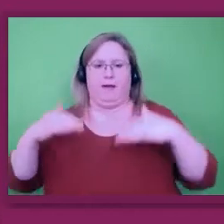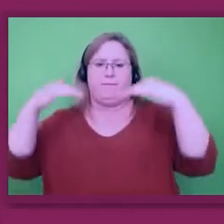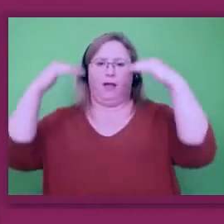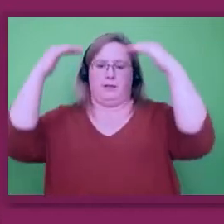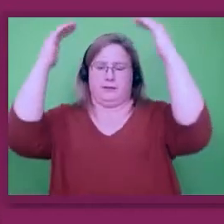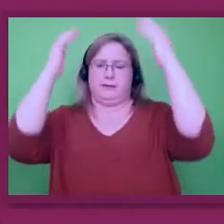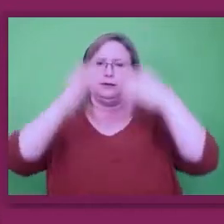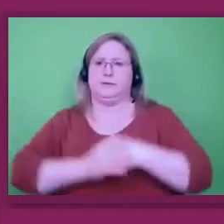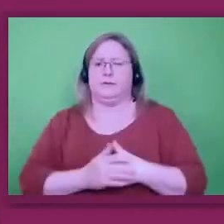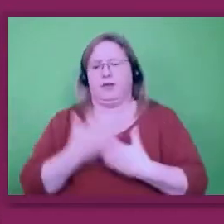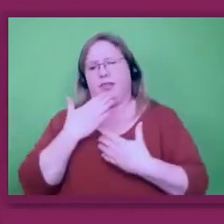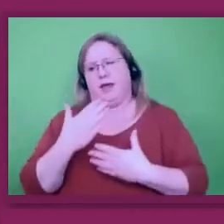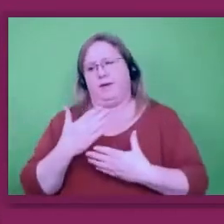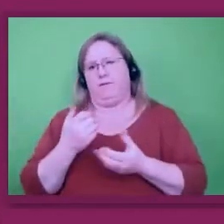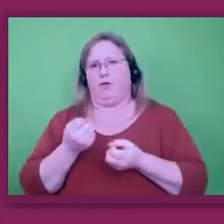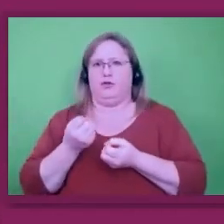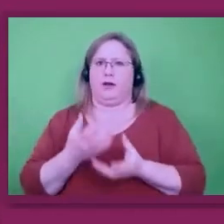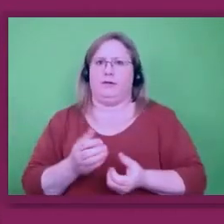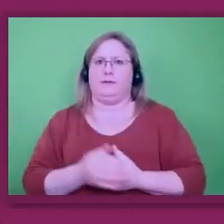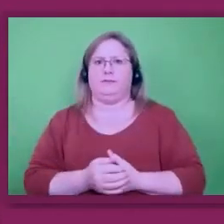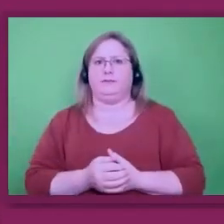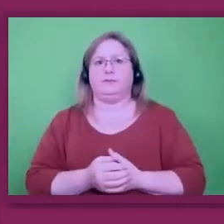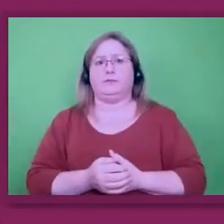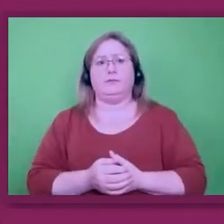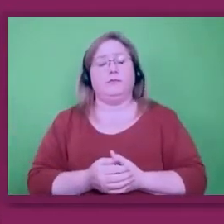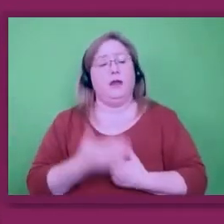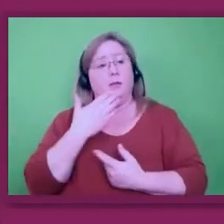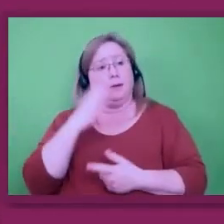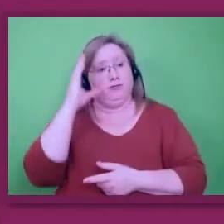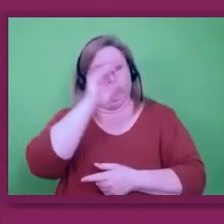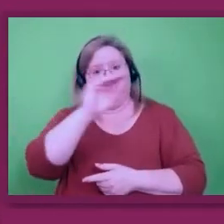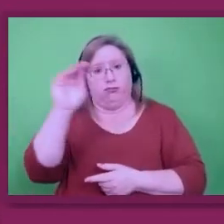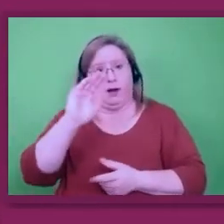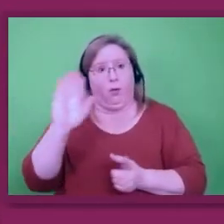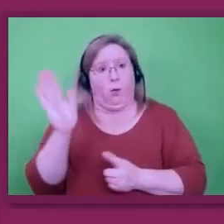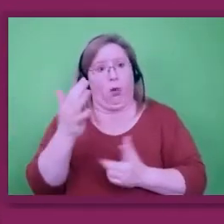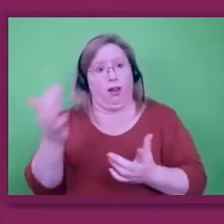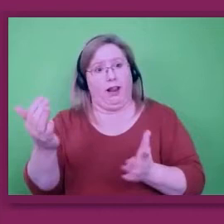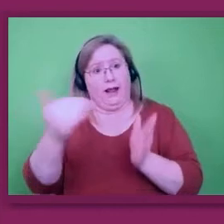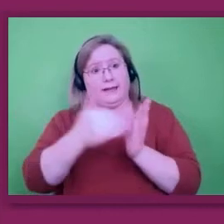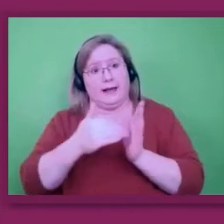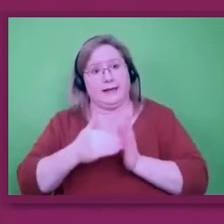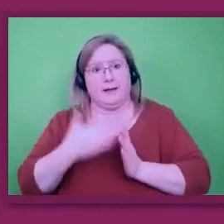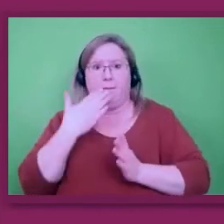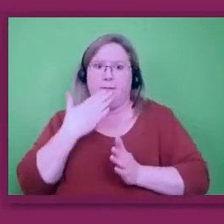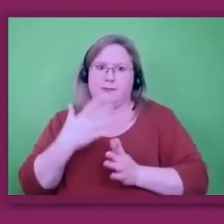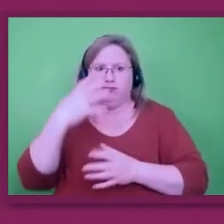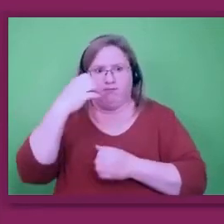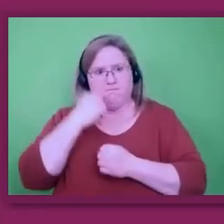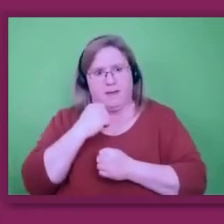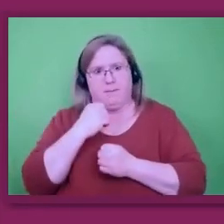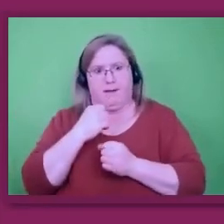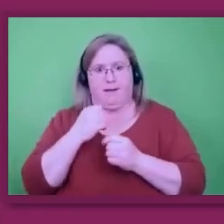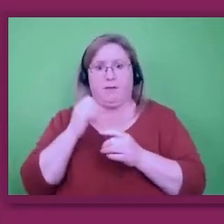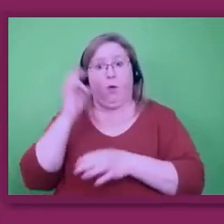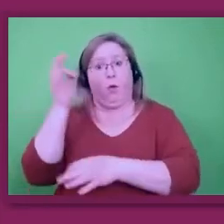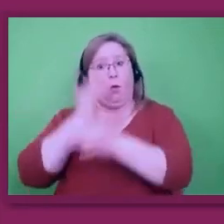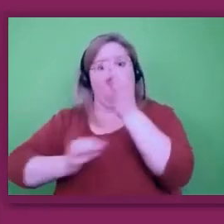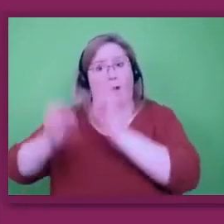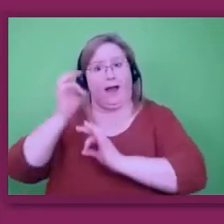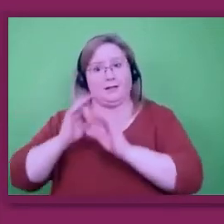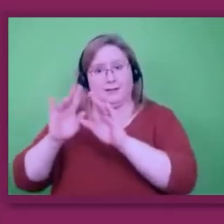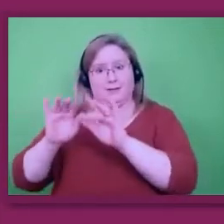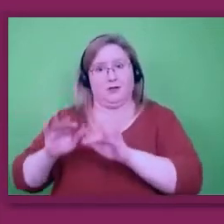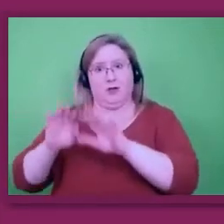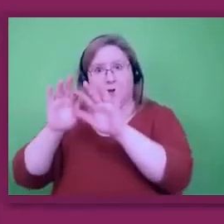us. Can I remind all attendees, please start putting your questions in the chat function.